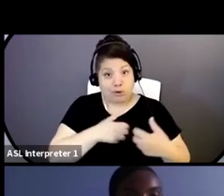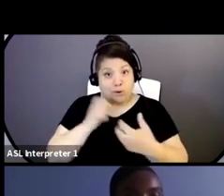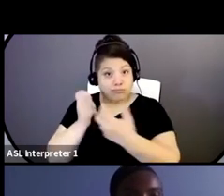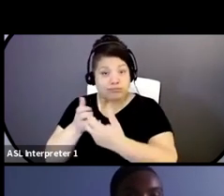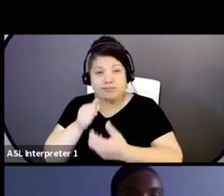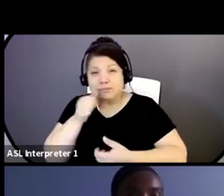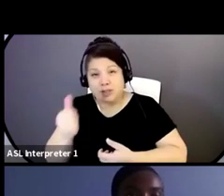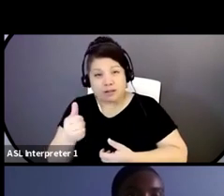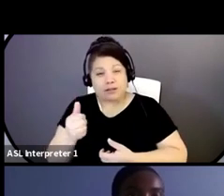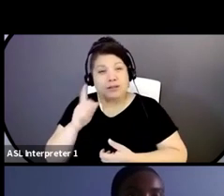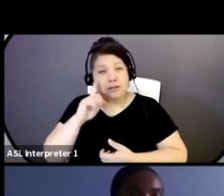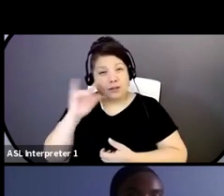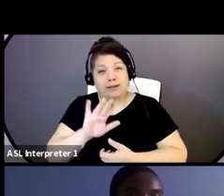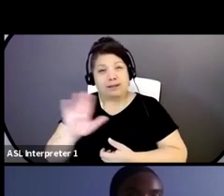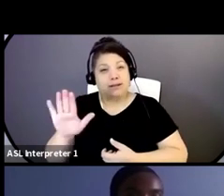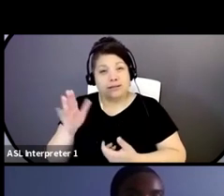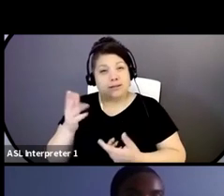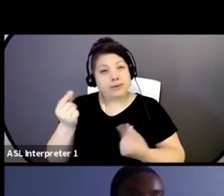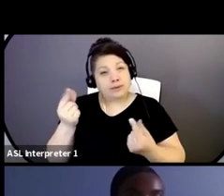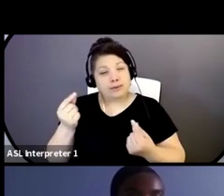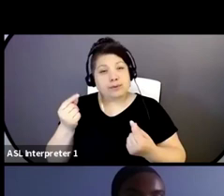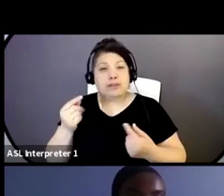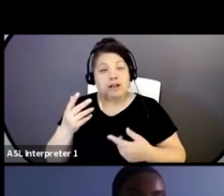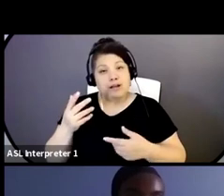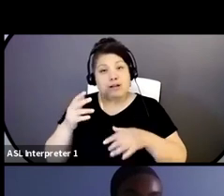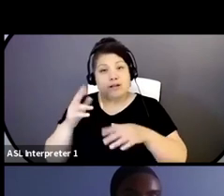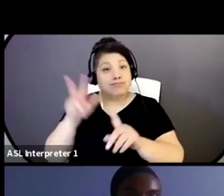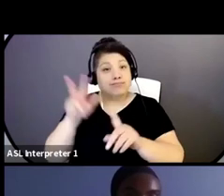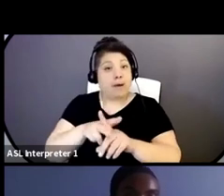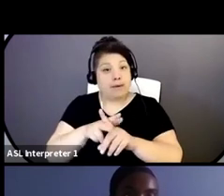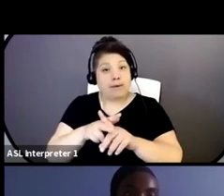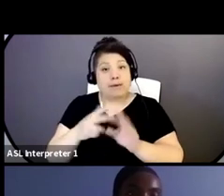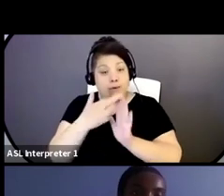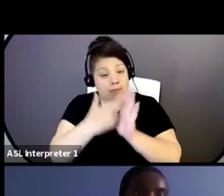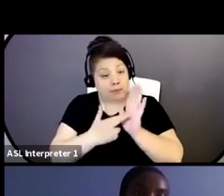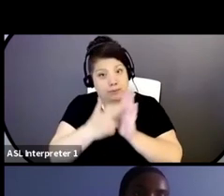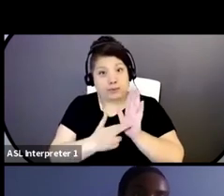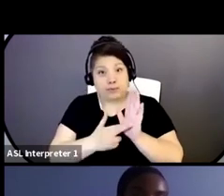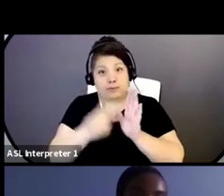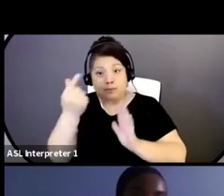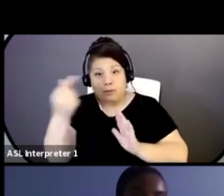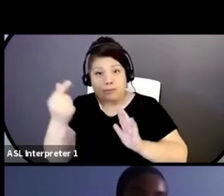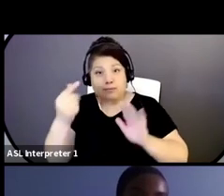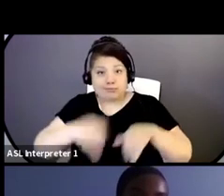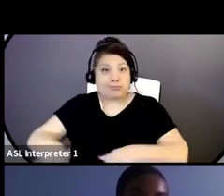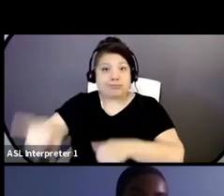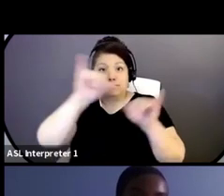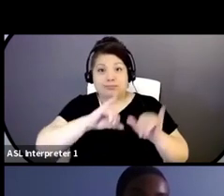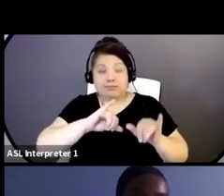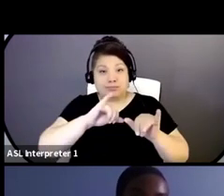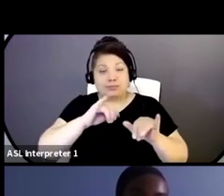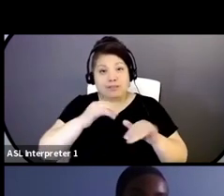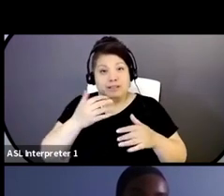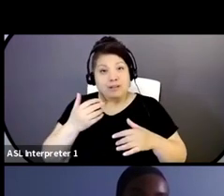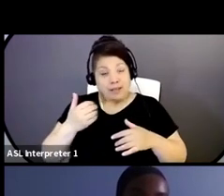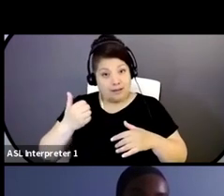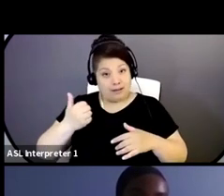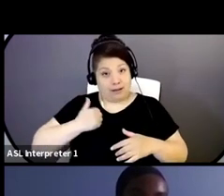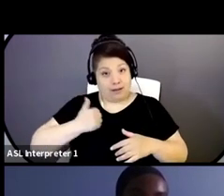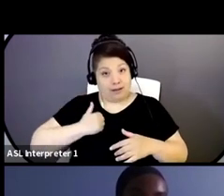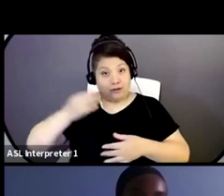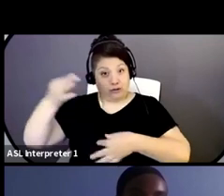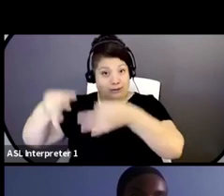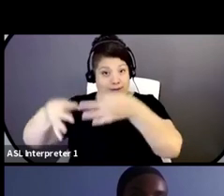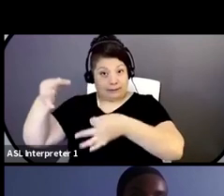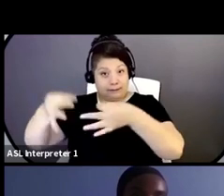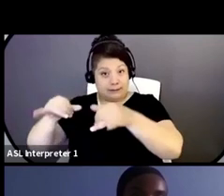it's like painting an entire continent with one singular brush, right? Like to say that Canada has a justice system.